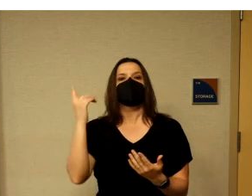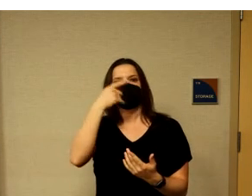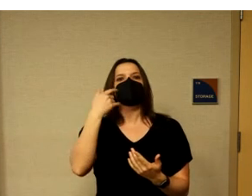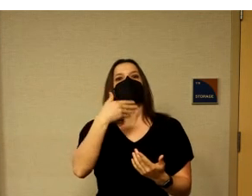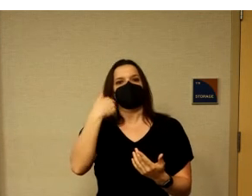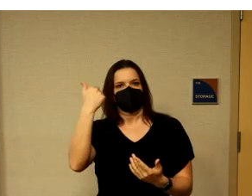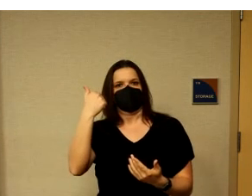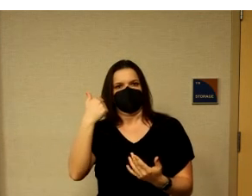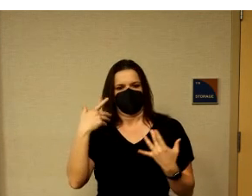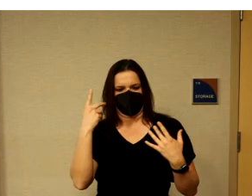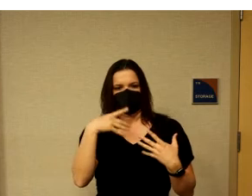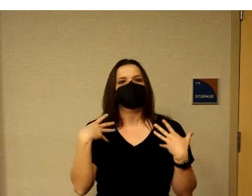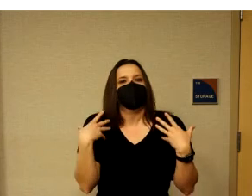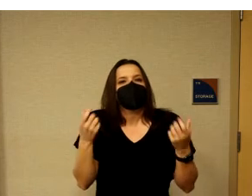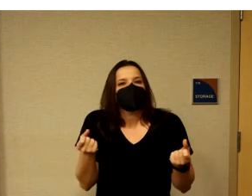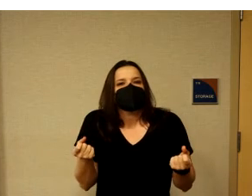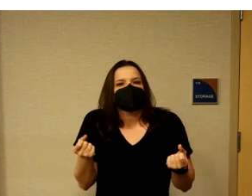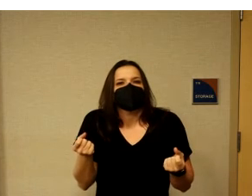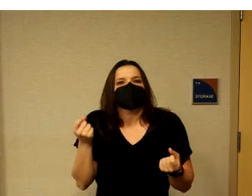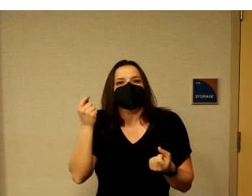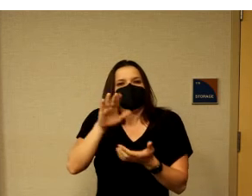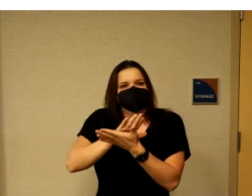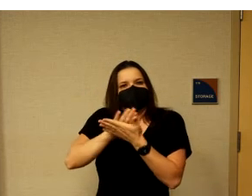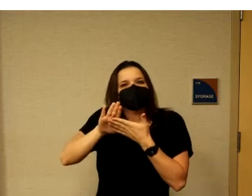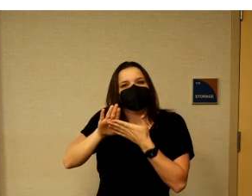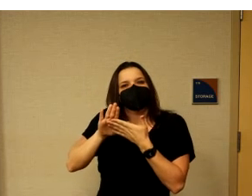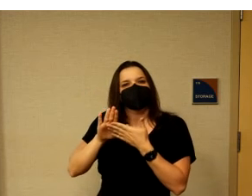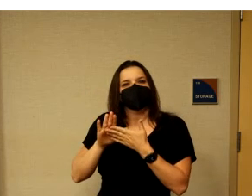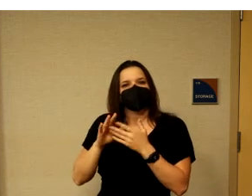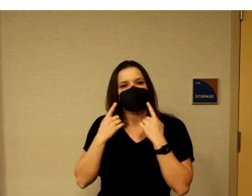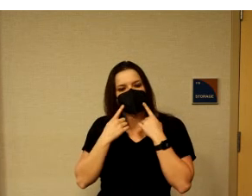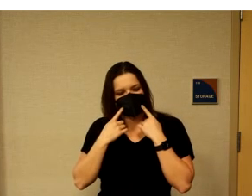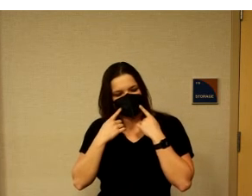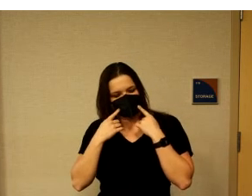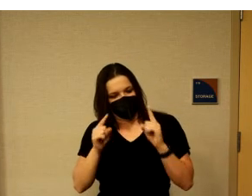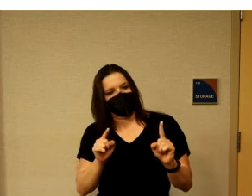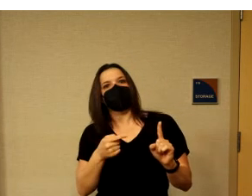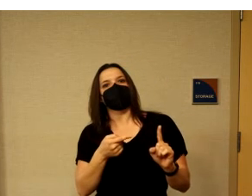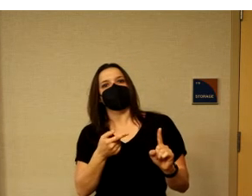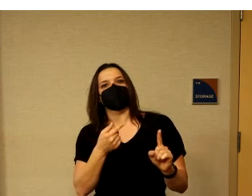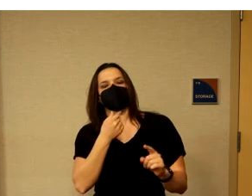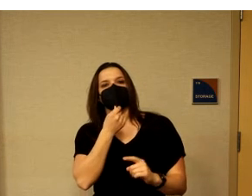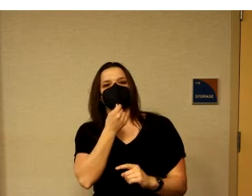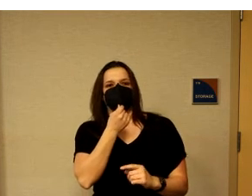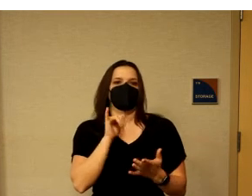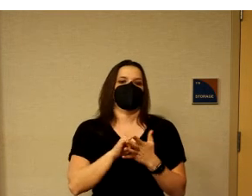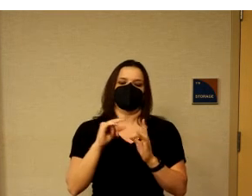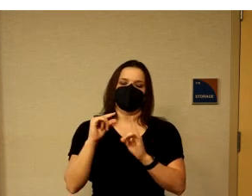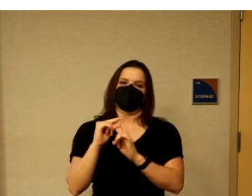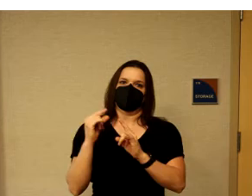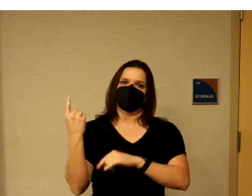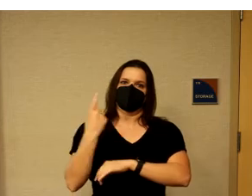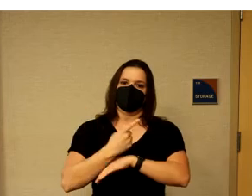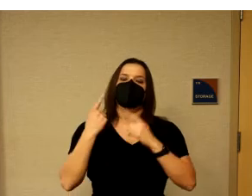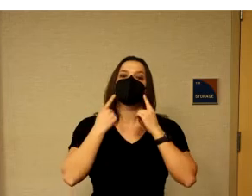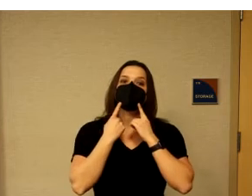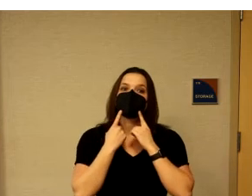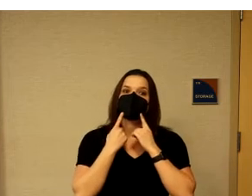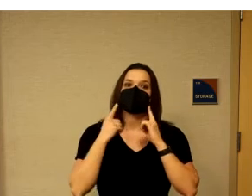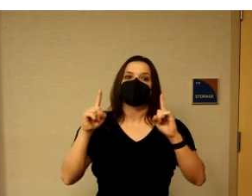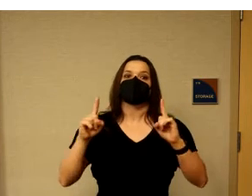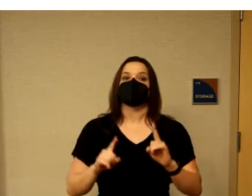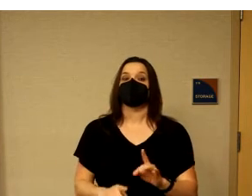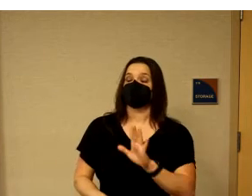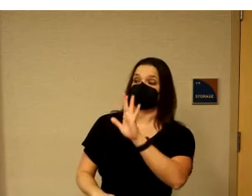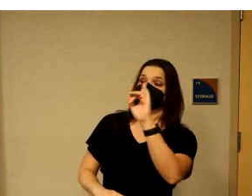This looks healthier. This looks, more effectiveness, right? That's the word of the day, is effectiveness.